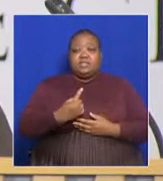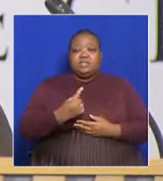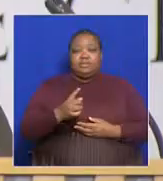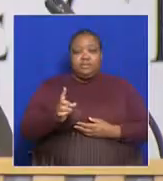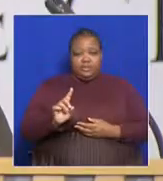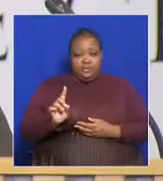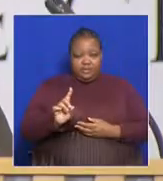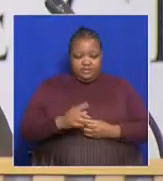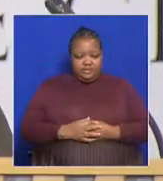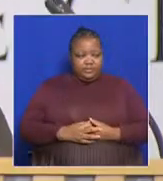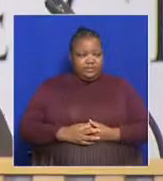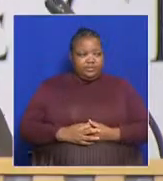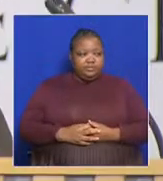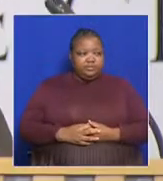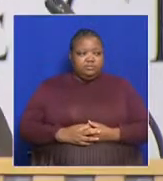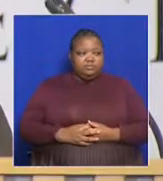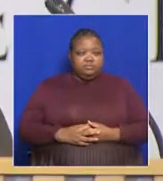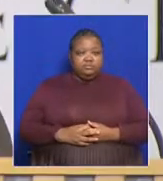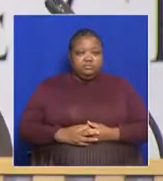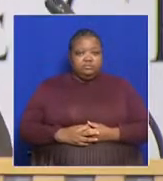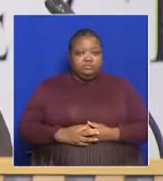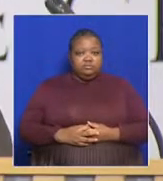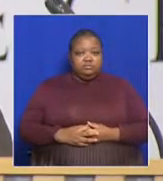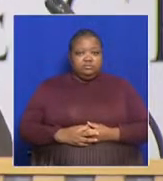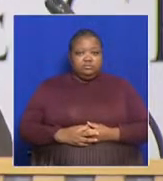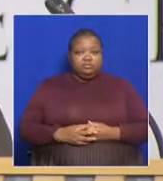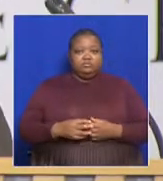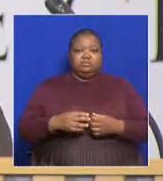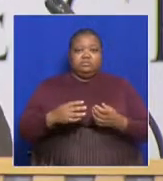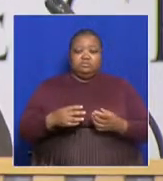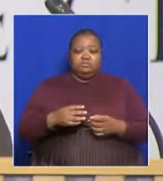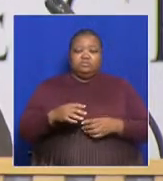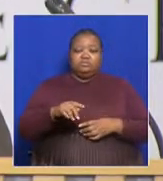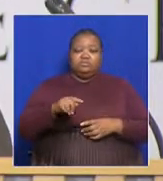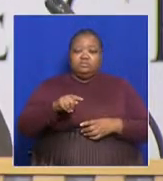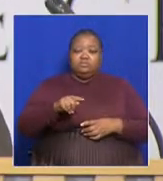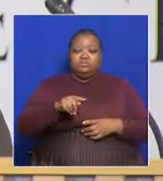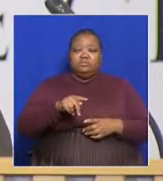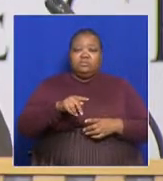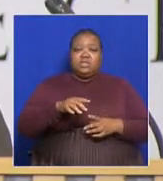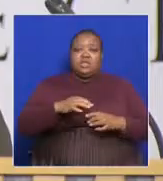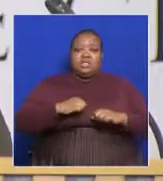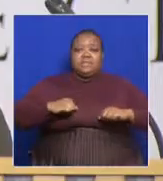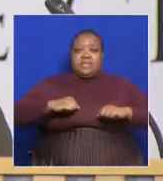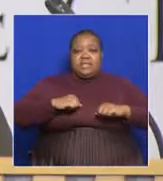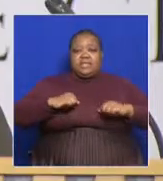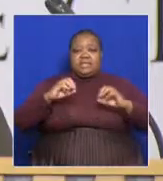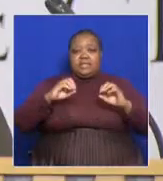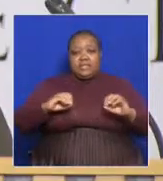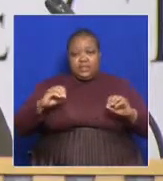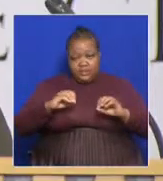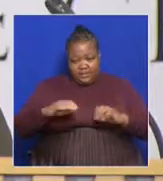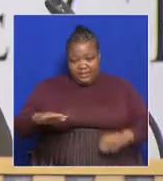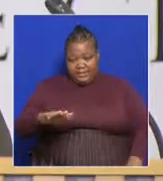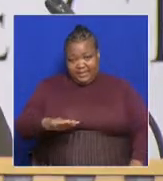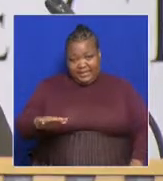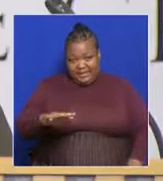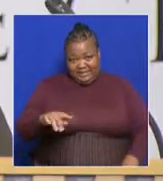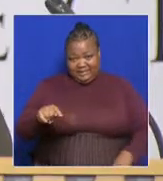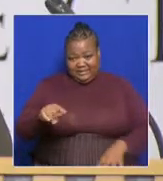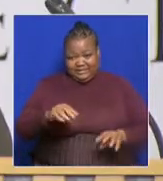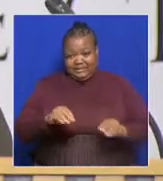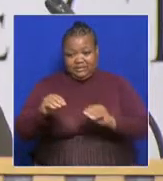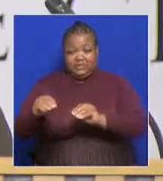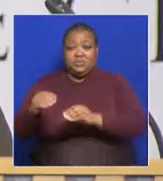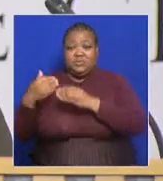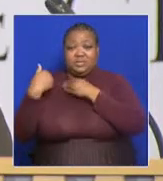because of the lack of storage place, it had to go to a location that turned out to be unsafe and which led to